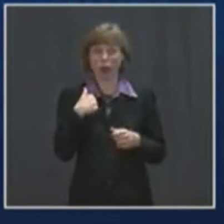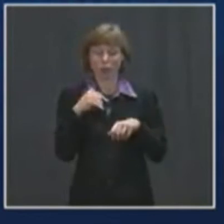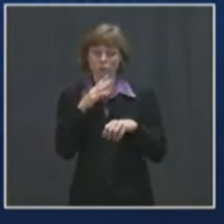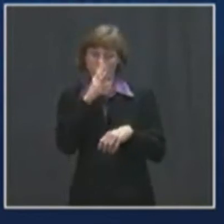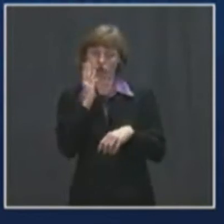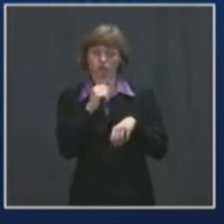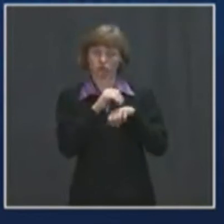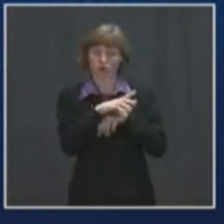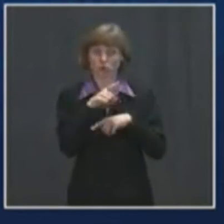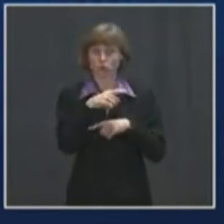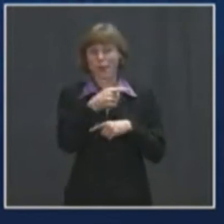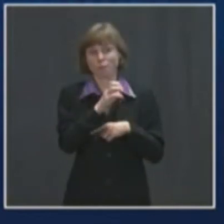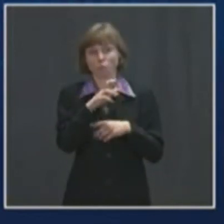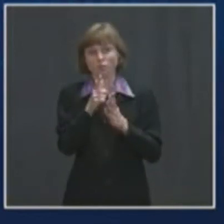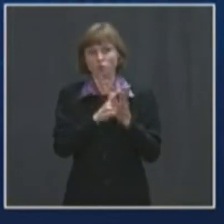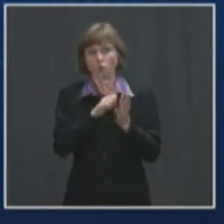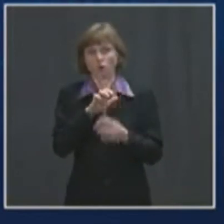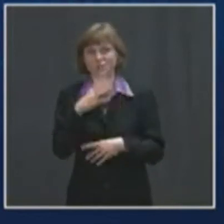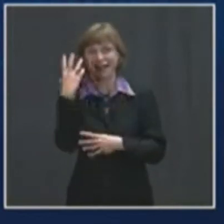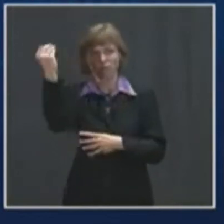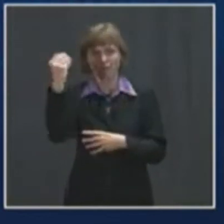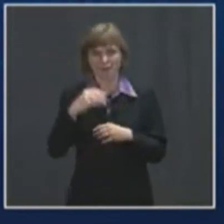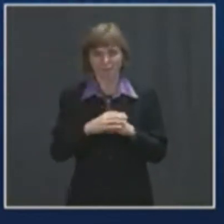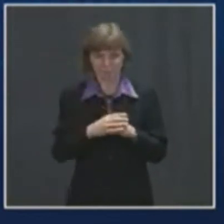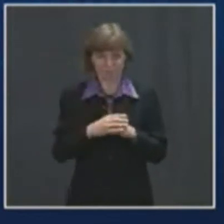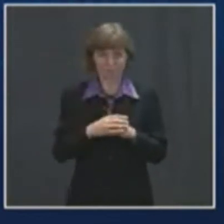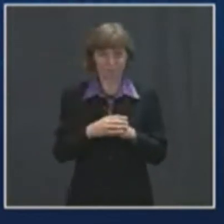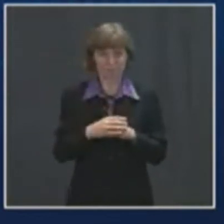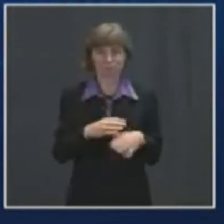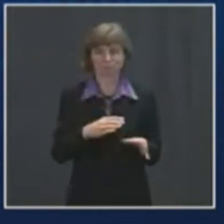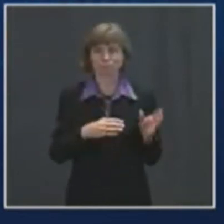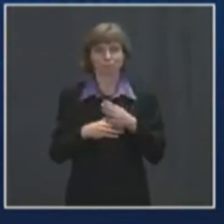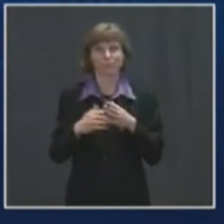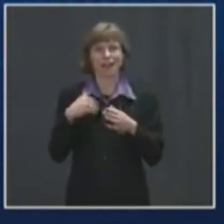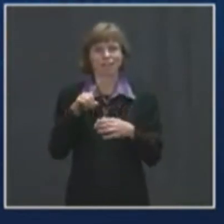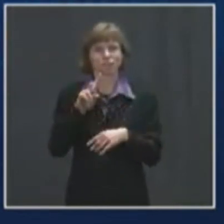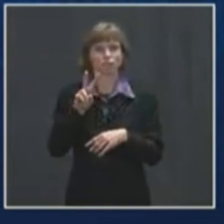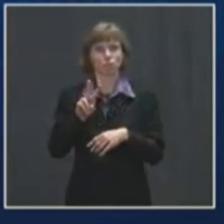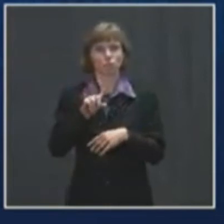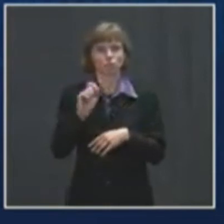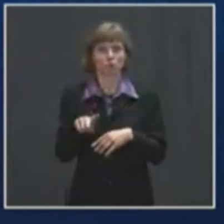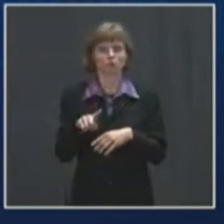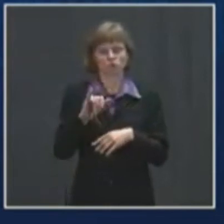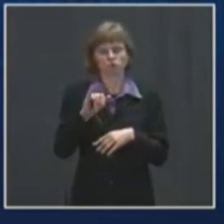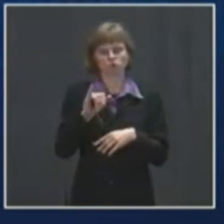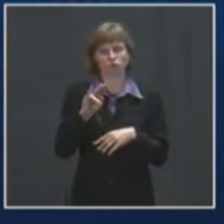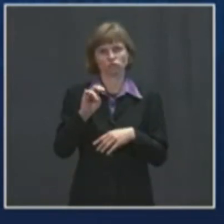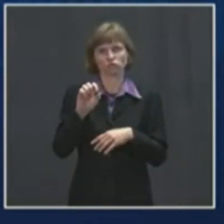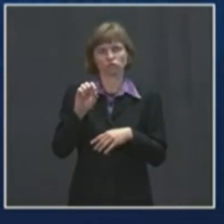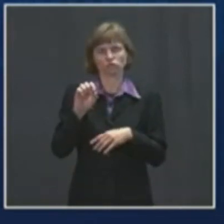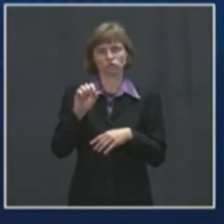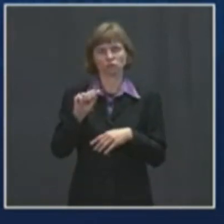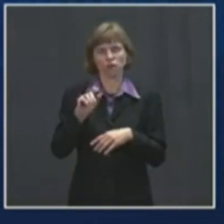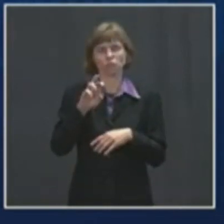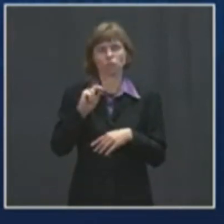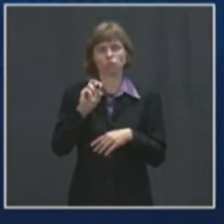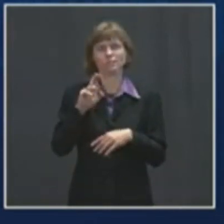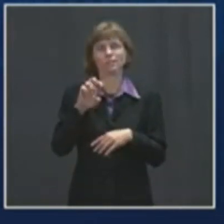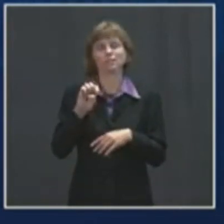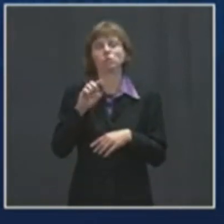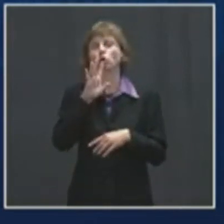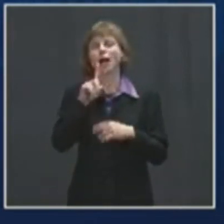on the outside on any update. Go ahead. Thanks. I have 2 questions. Jared Bernstein was talking about the threshold of the stimulus